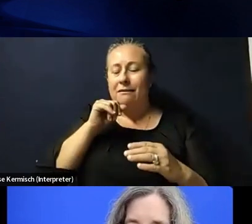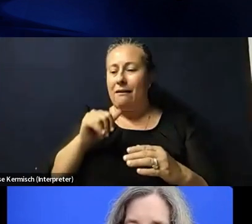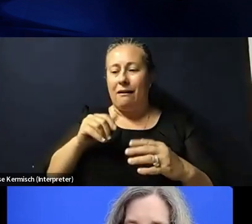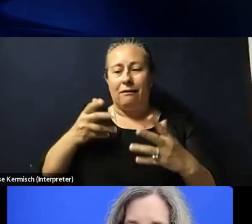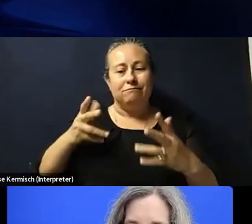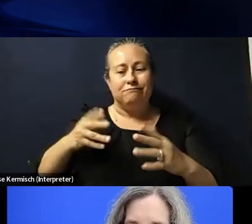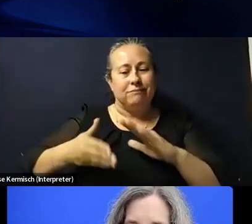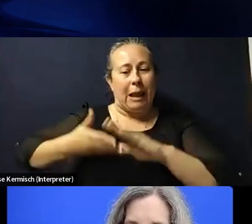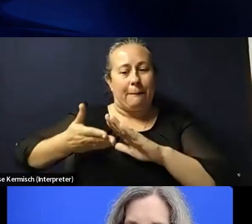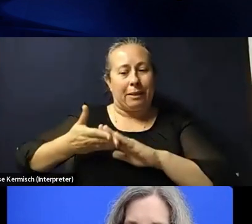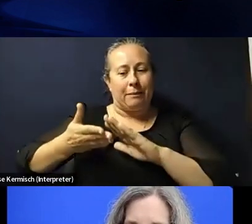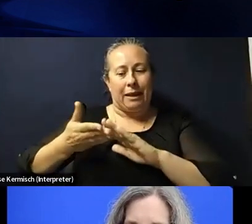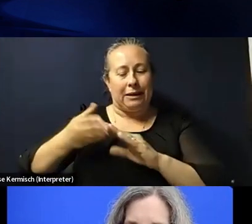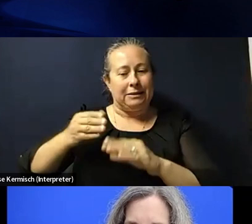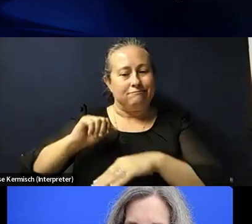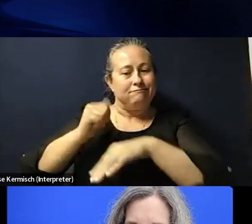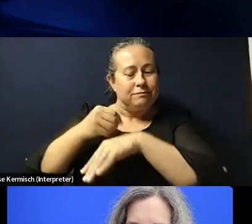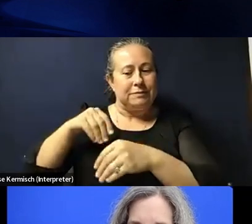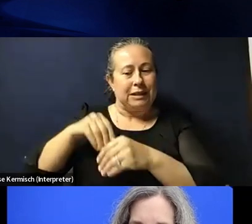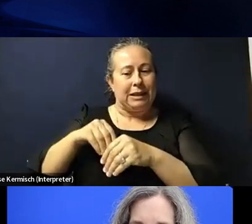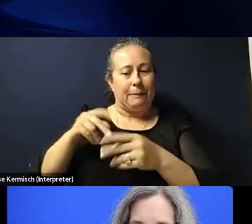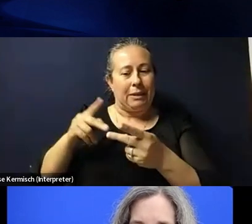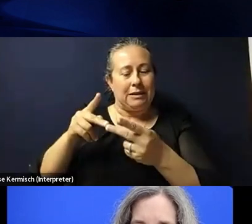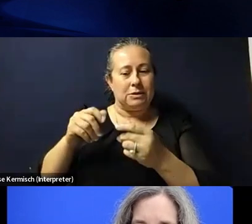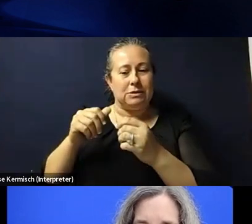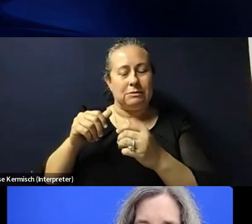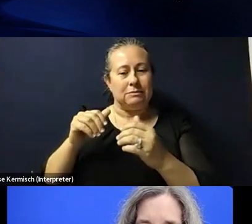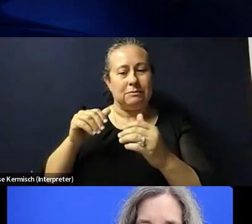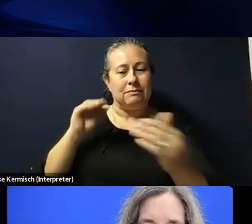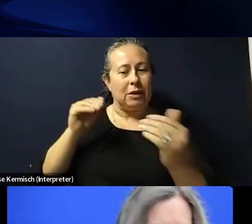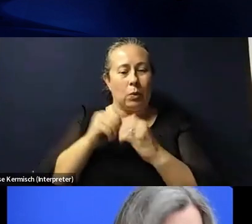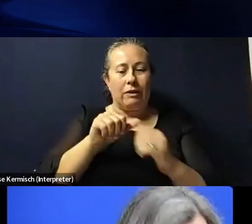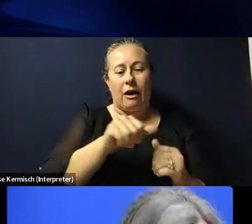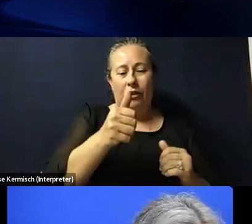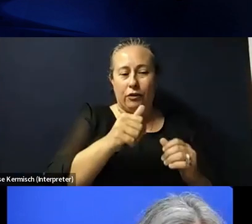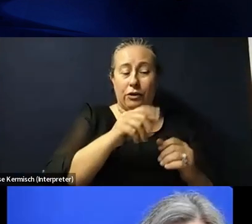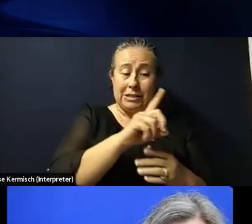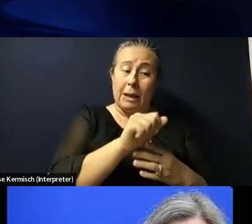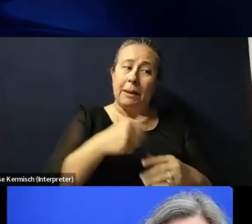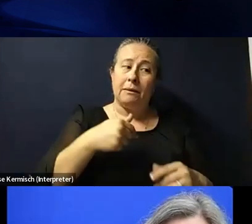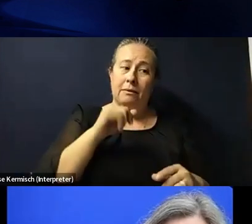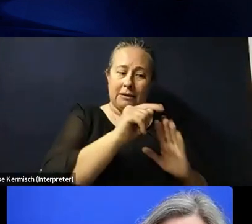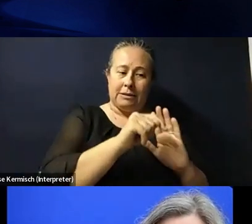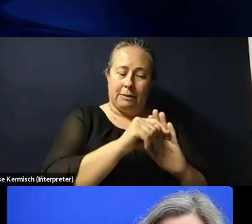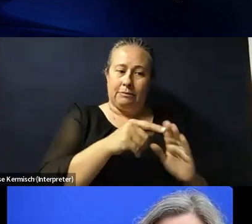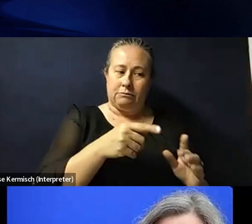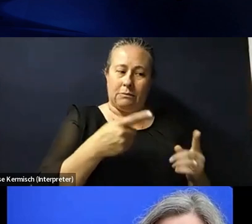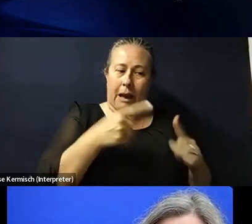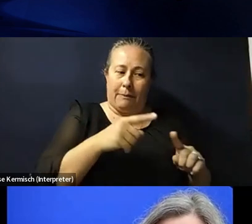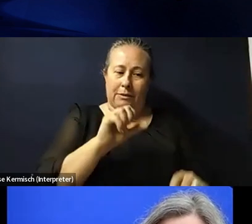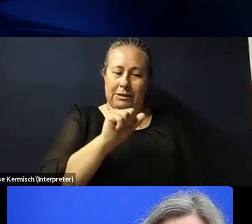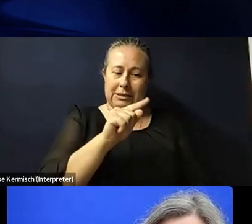in place as with other disabilities, because sterilization was happening with people who